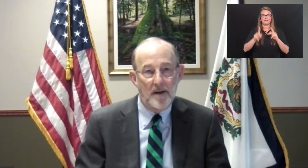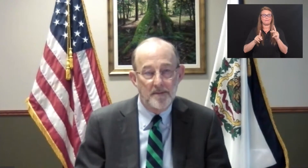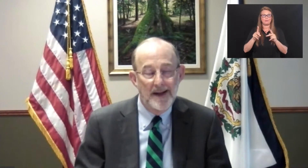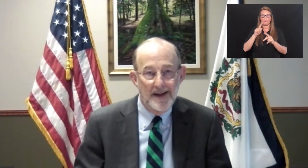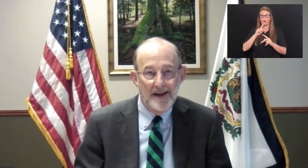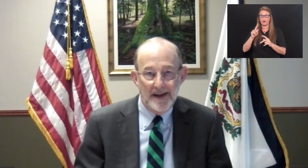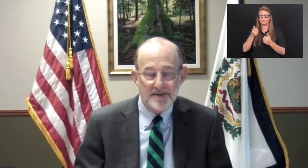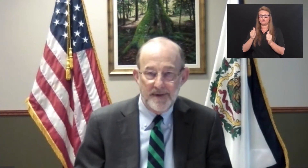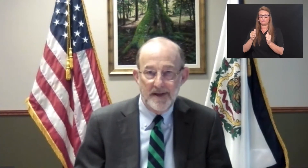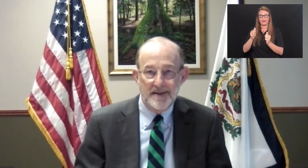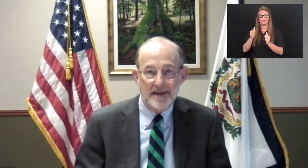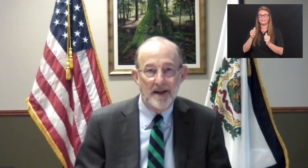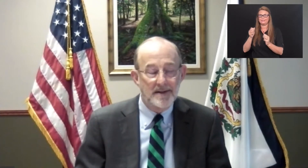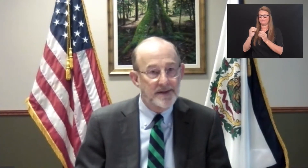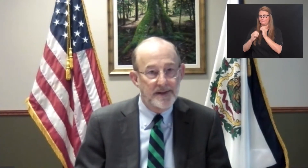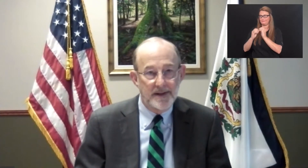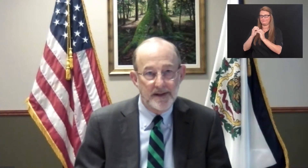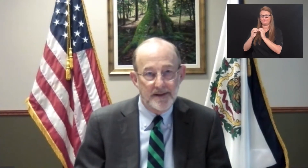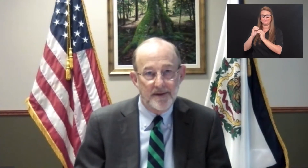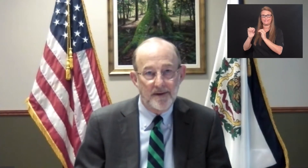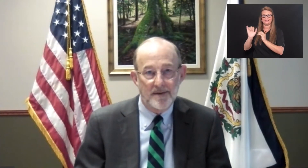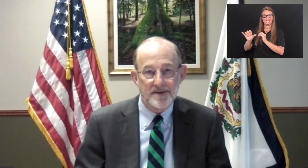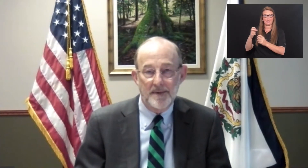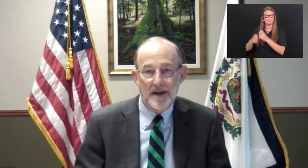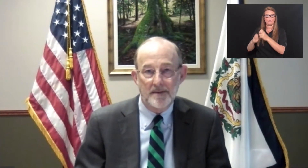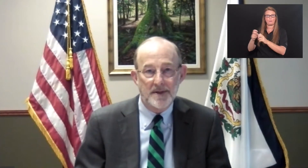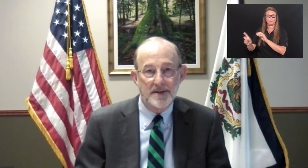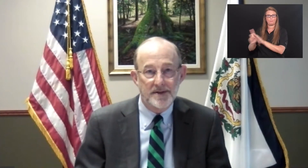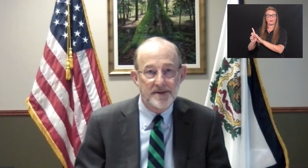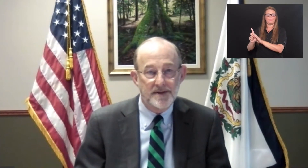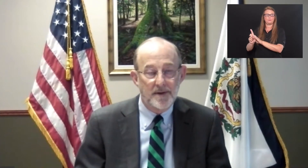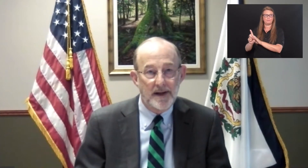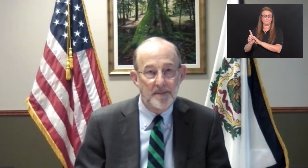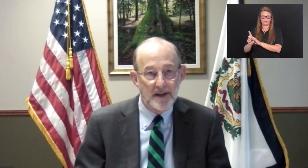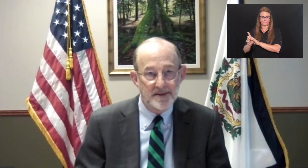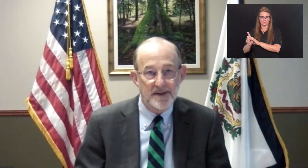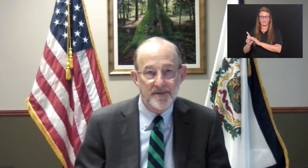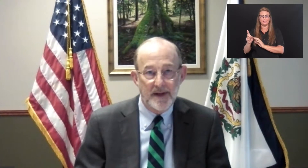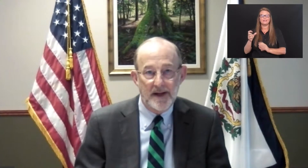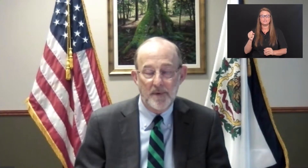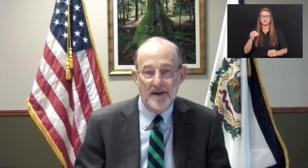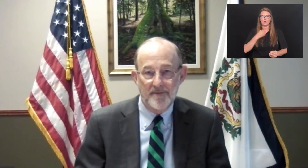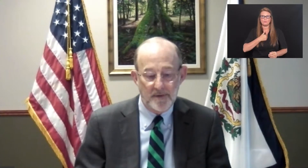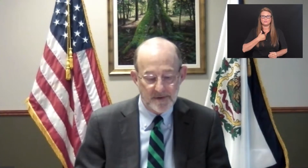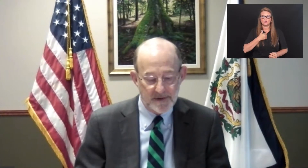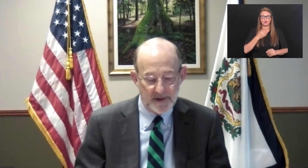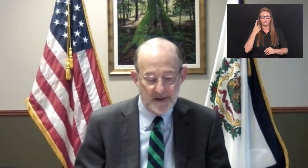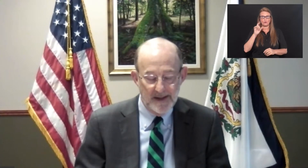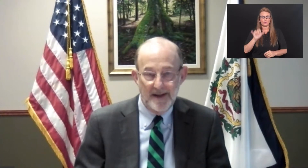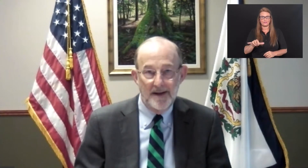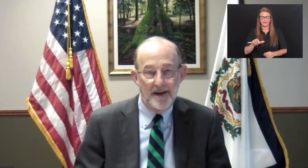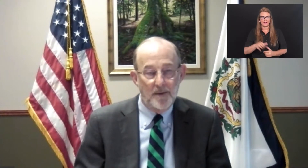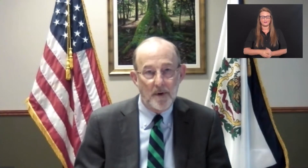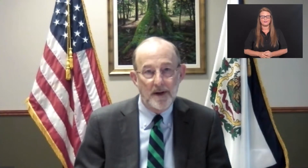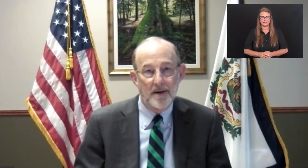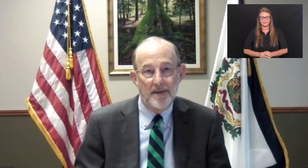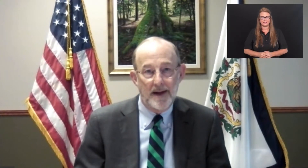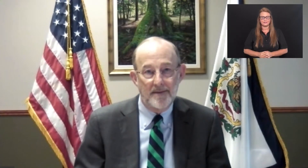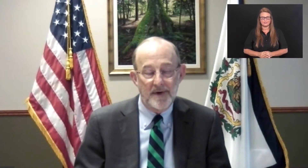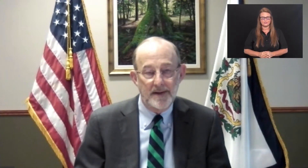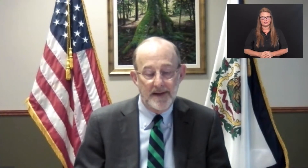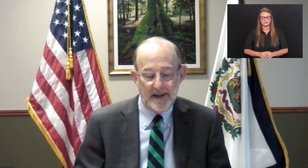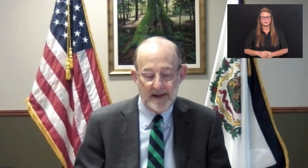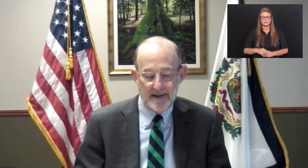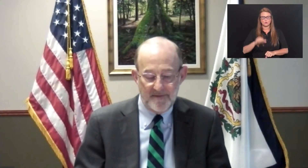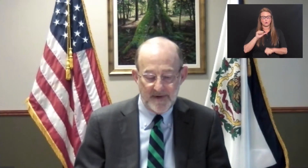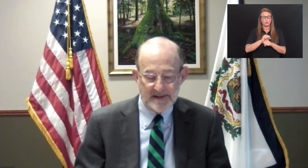the problem. As with any technology, there are sometimes glitches, so I apologize for that. We have folks working on that